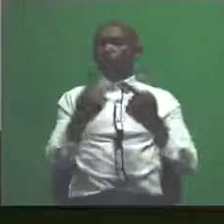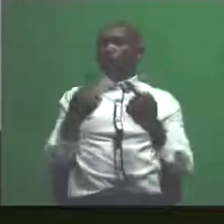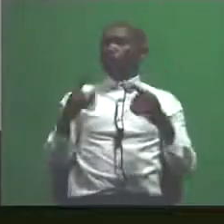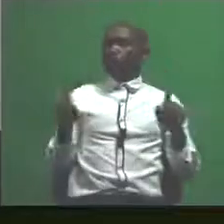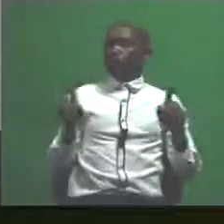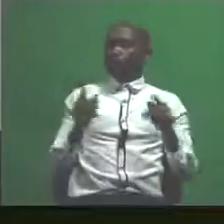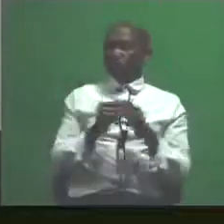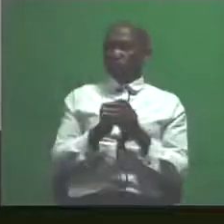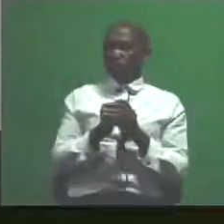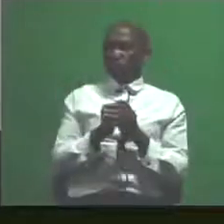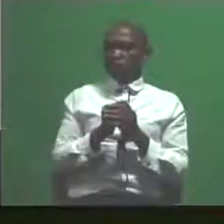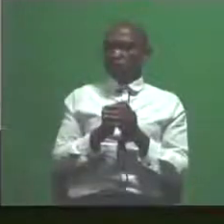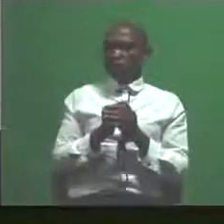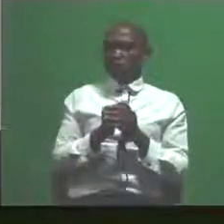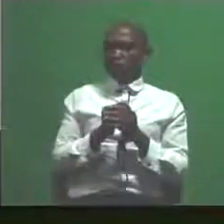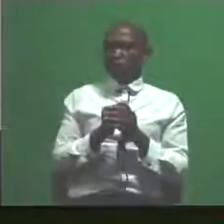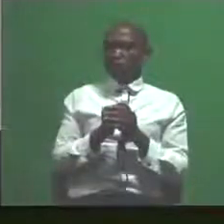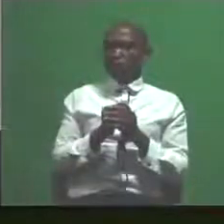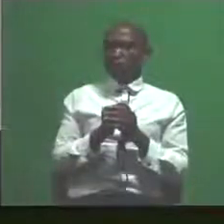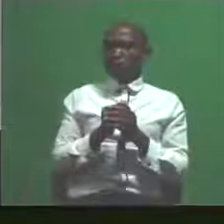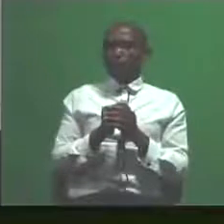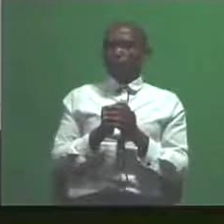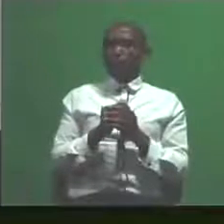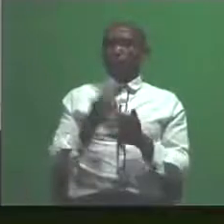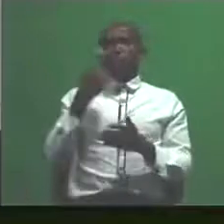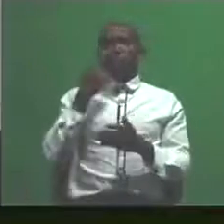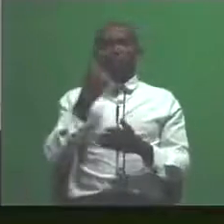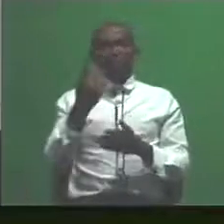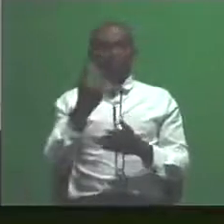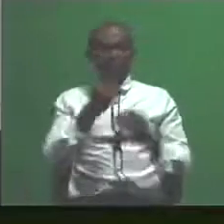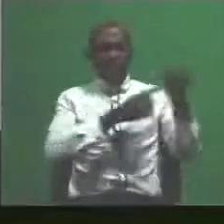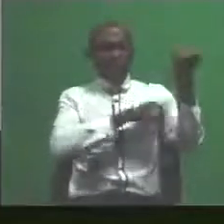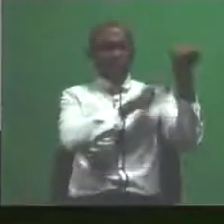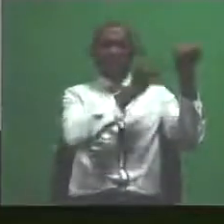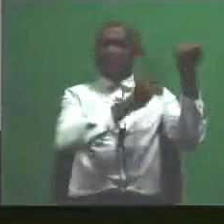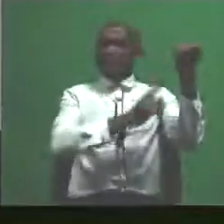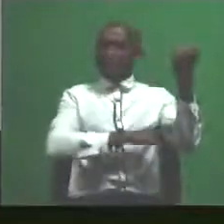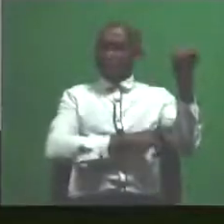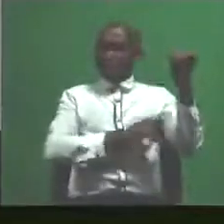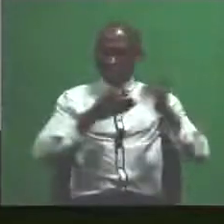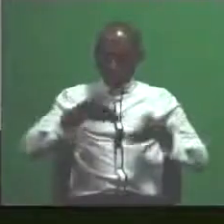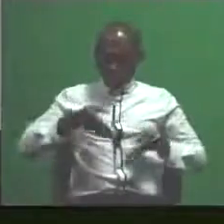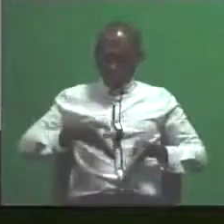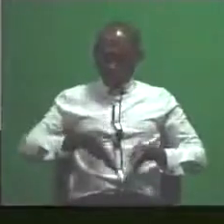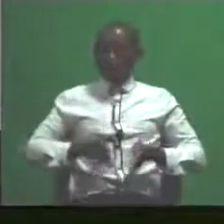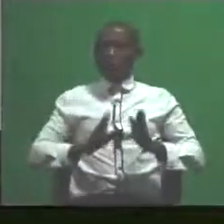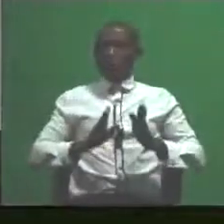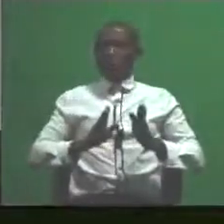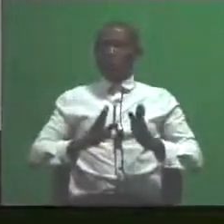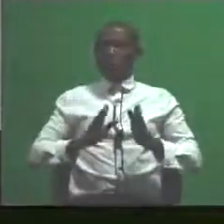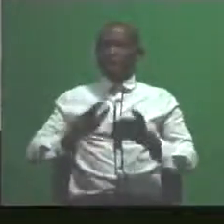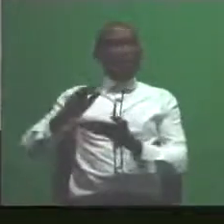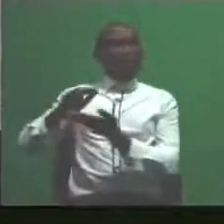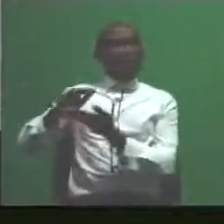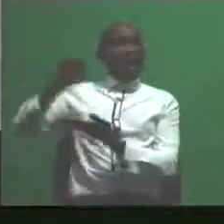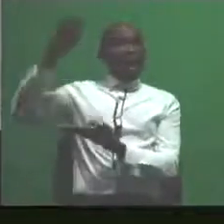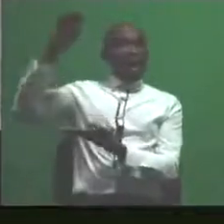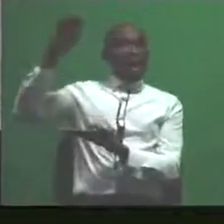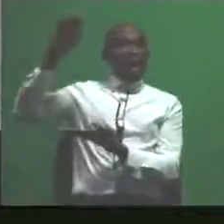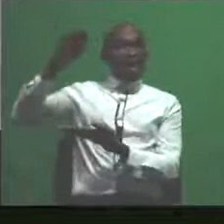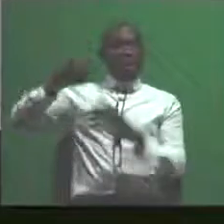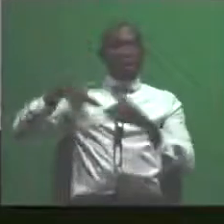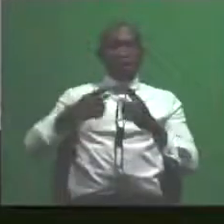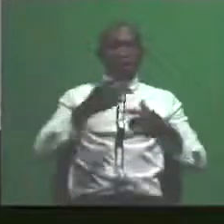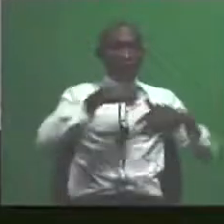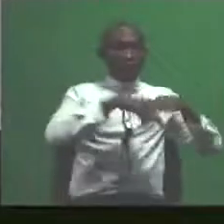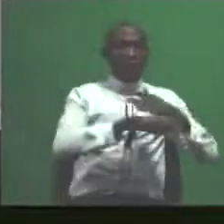And why the energy of the product is this one and the energy of reactant is less?